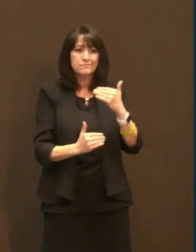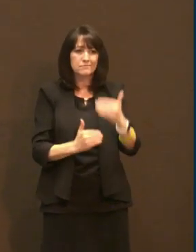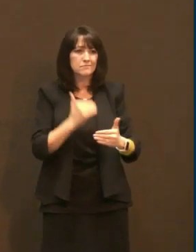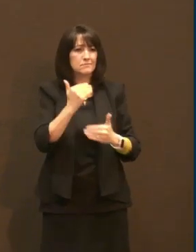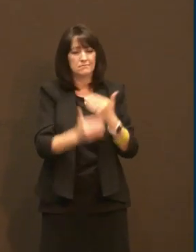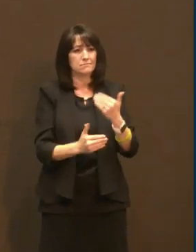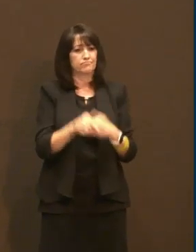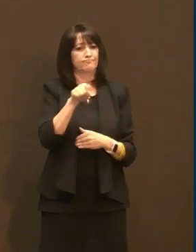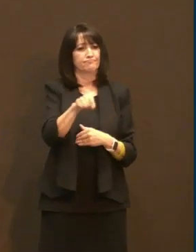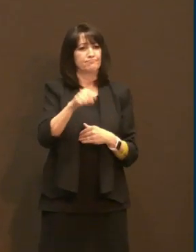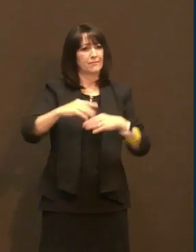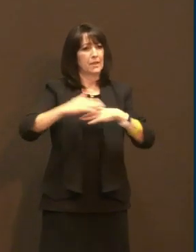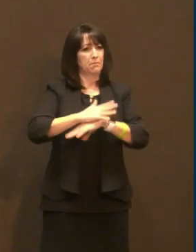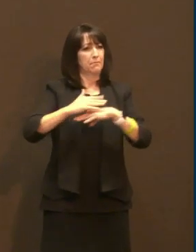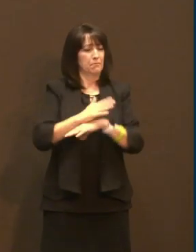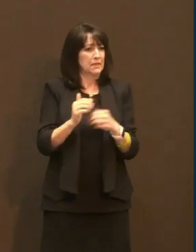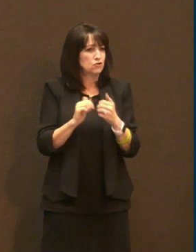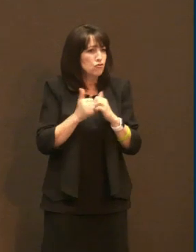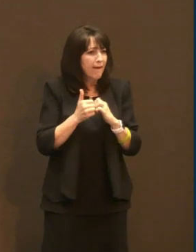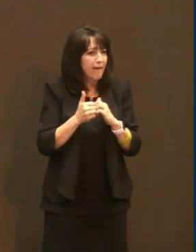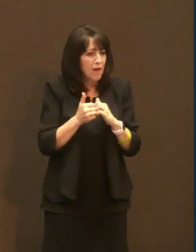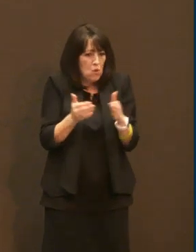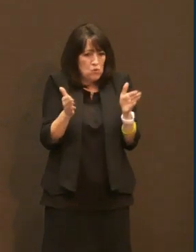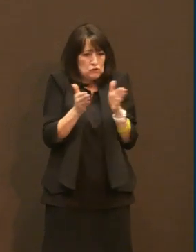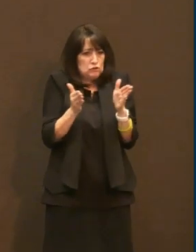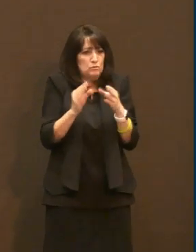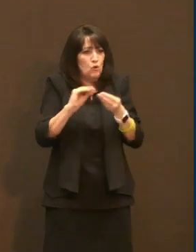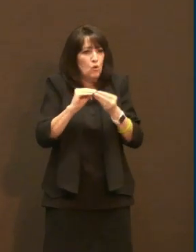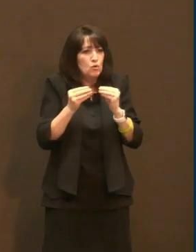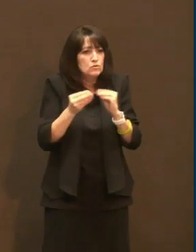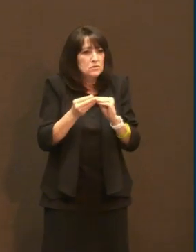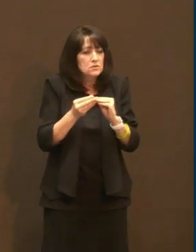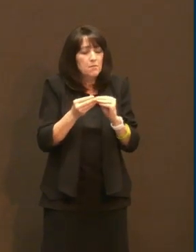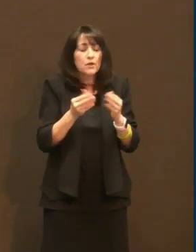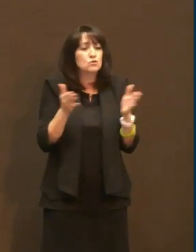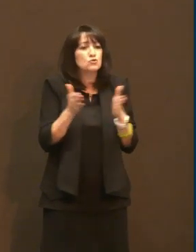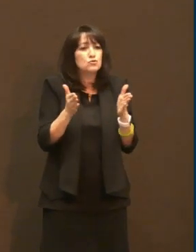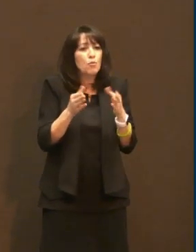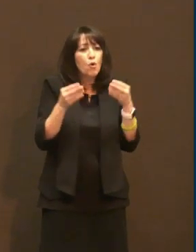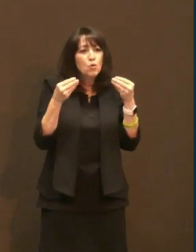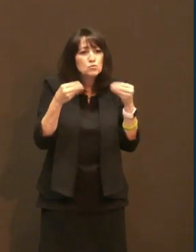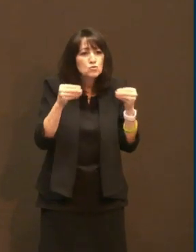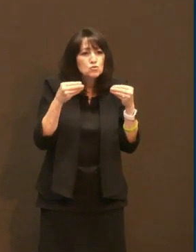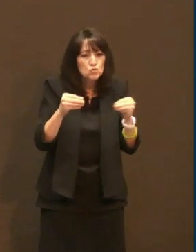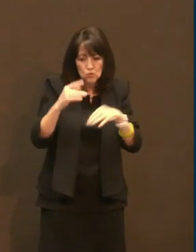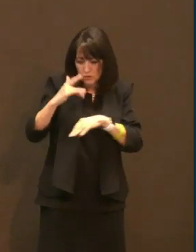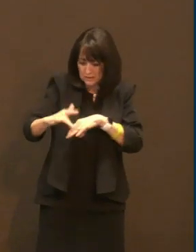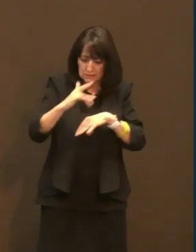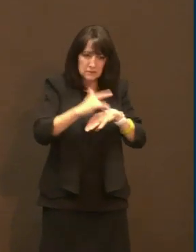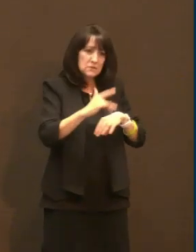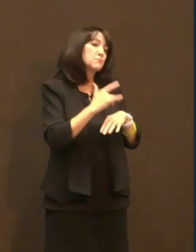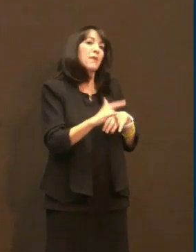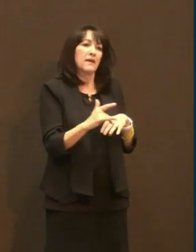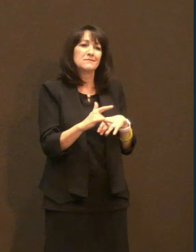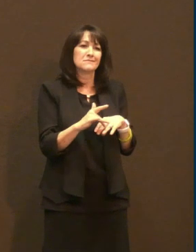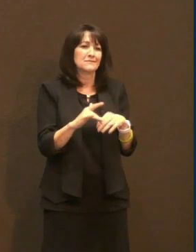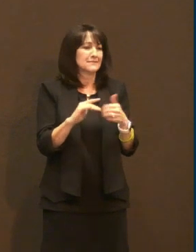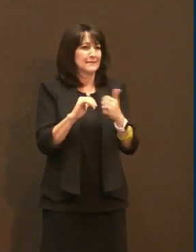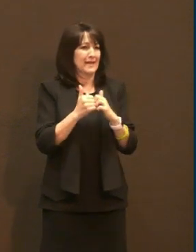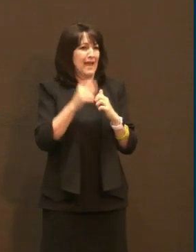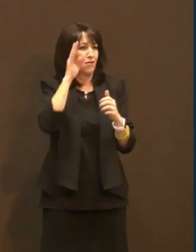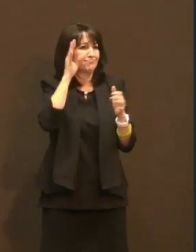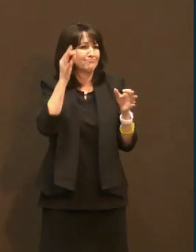sector advisors and individual small businesses, and that's why we've been doing these Zoom business calls to determine what